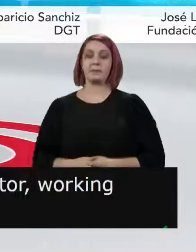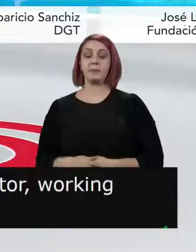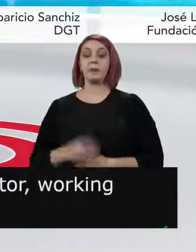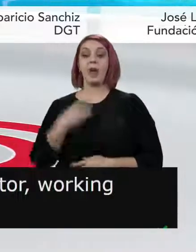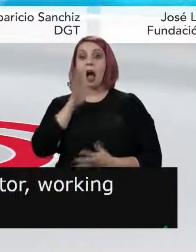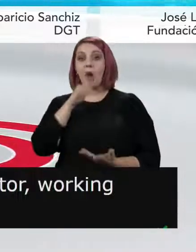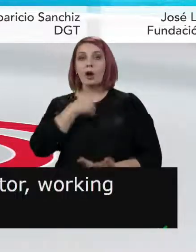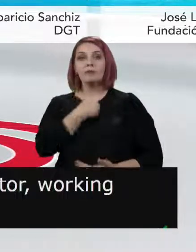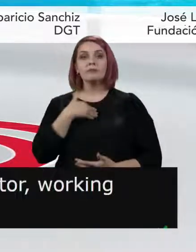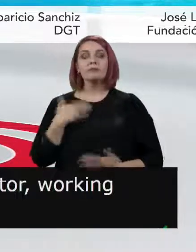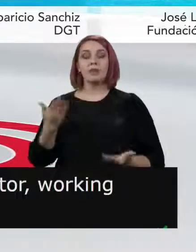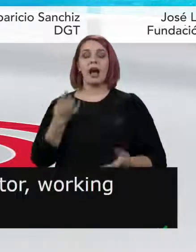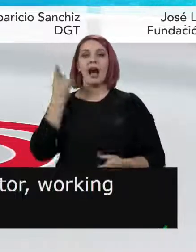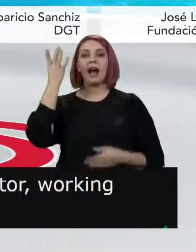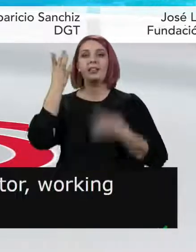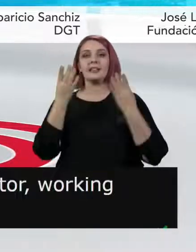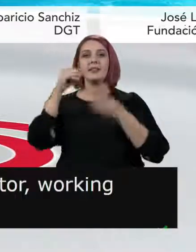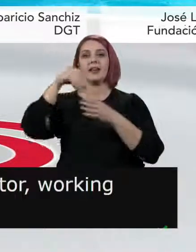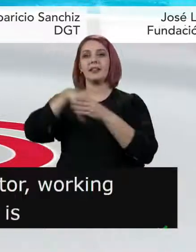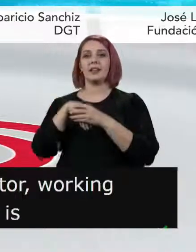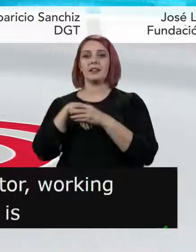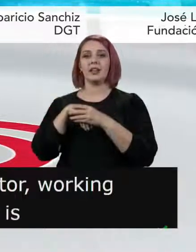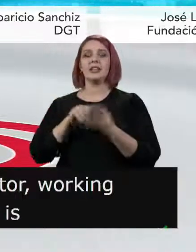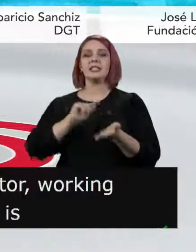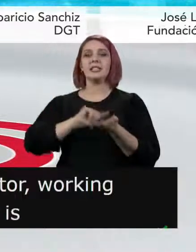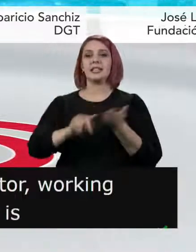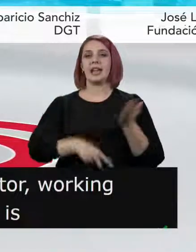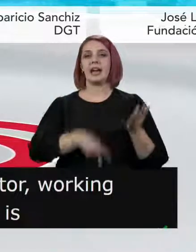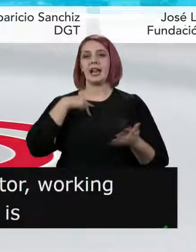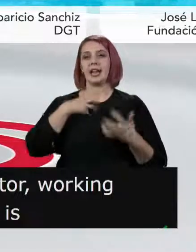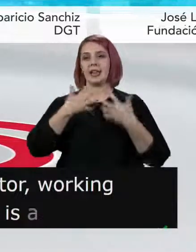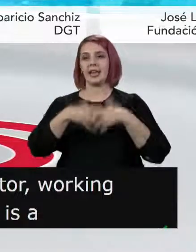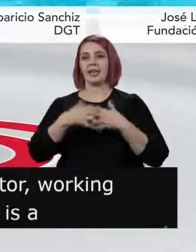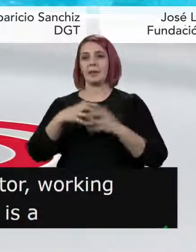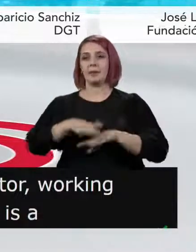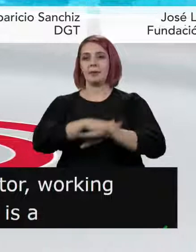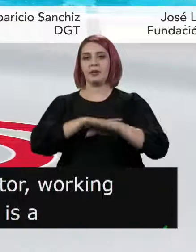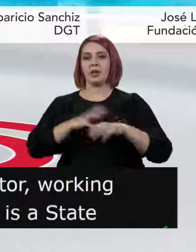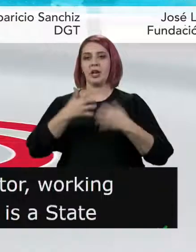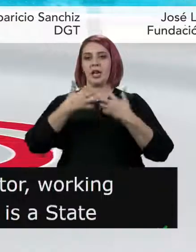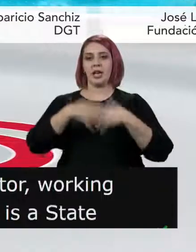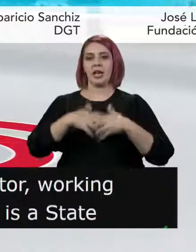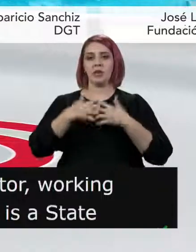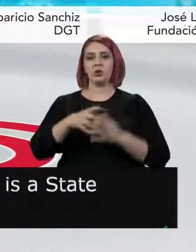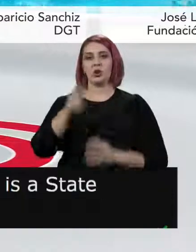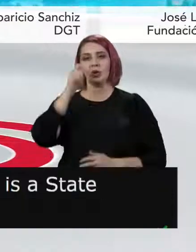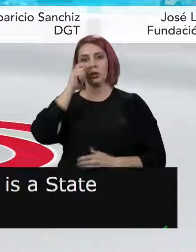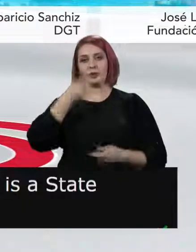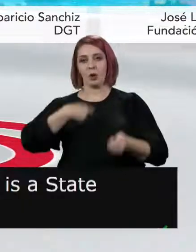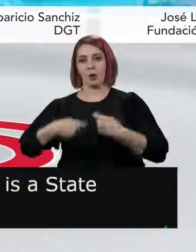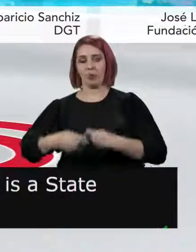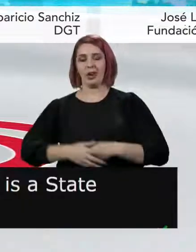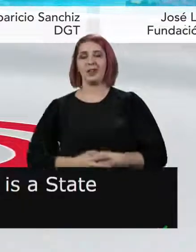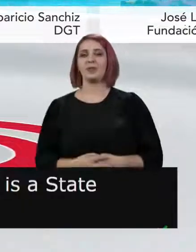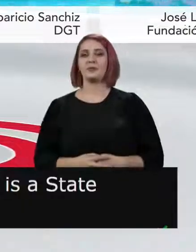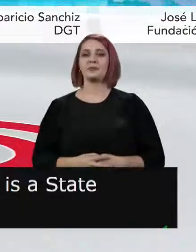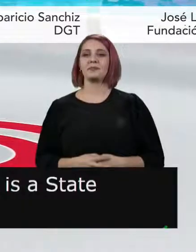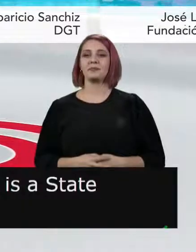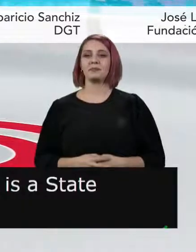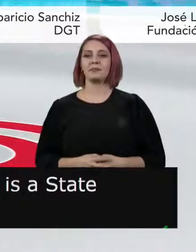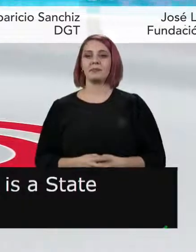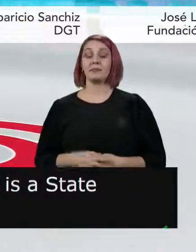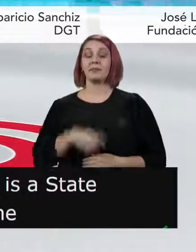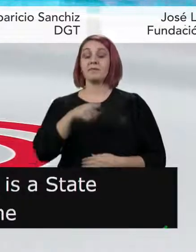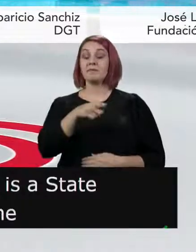is a state engineer. He works in the General Secretary of the Ministry